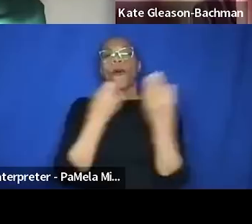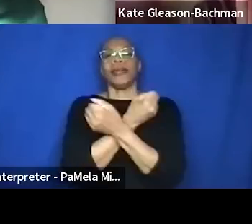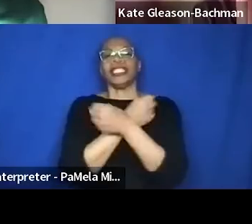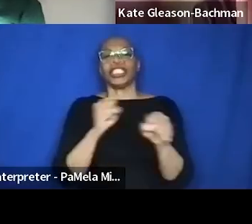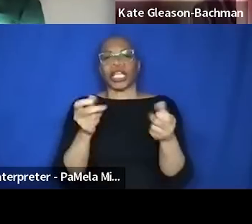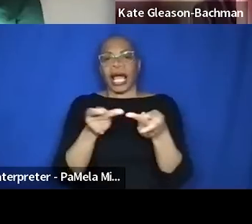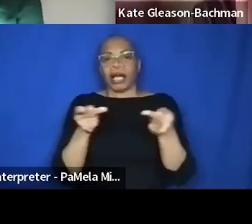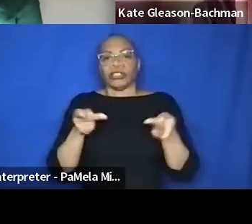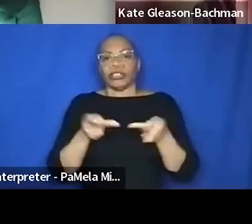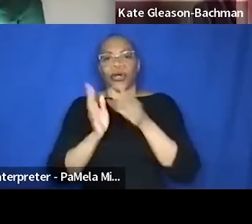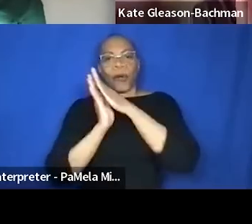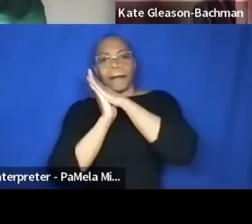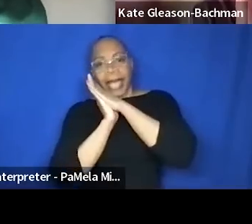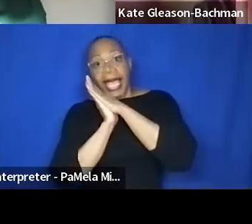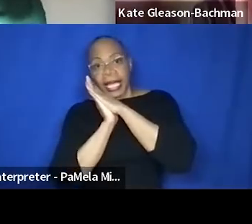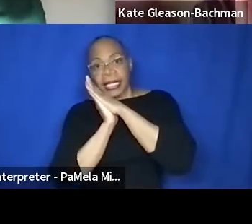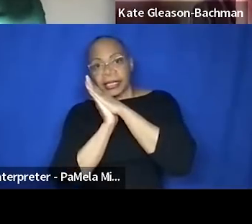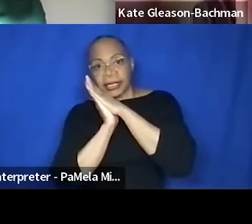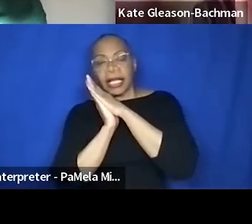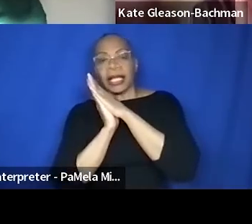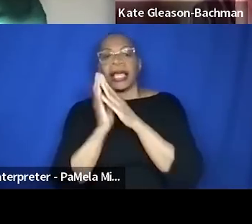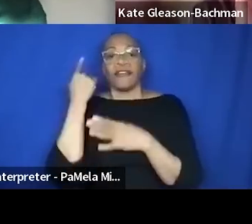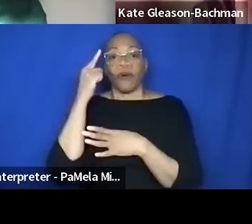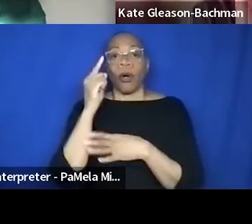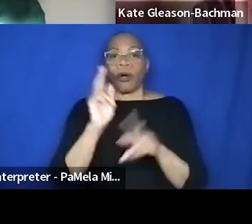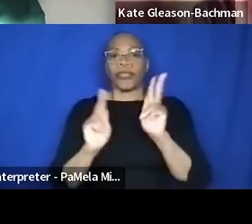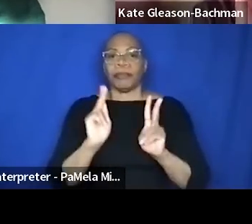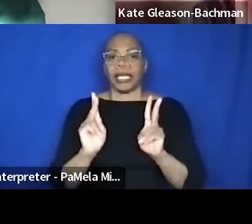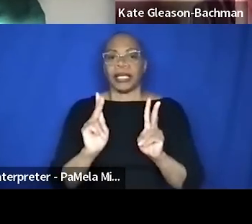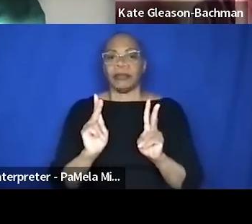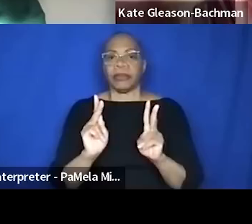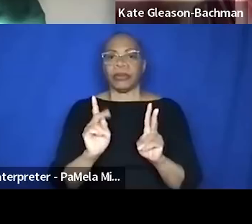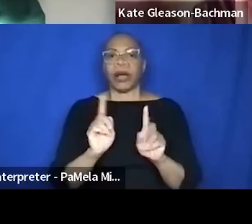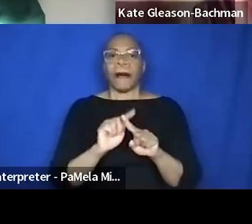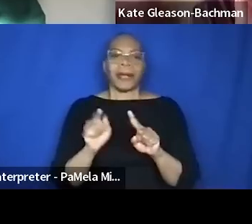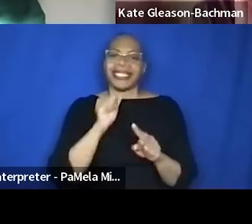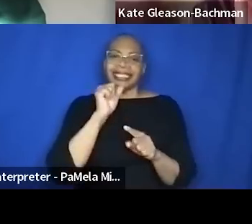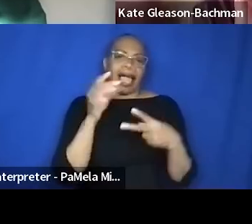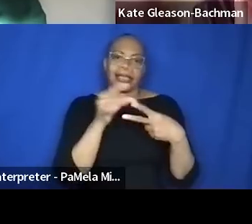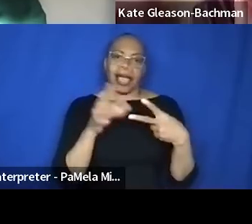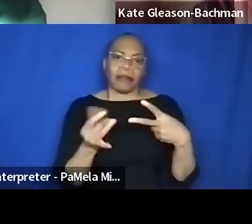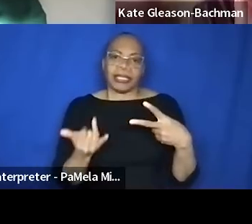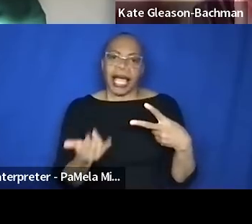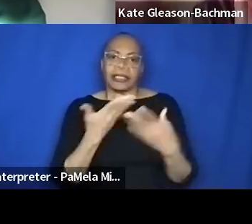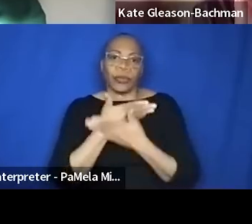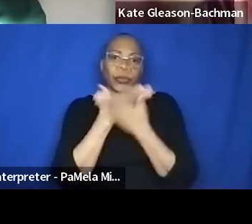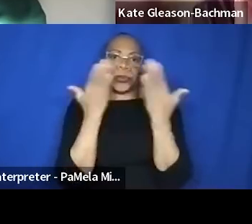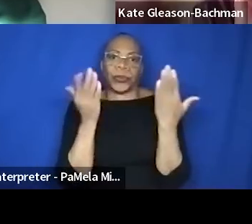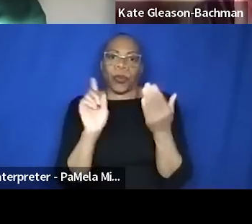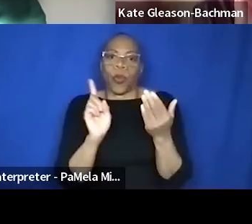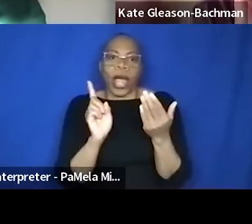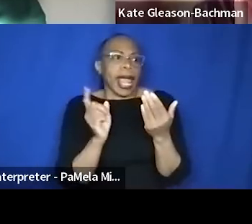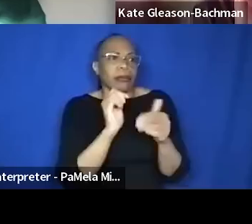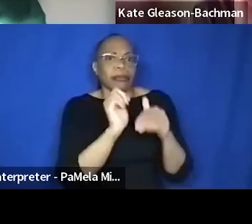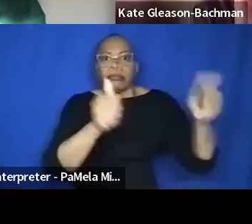given just to open shelters for those people. Yeah. There's not those options right now. They have nowhere to take these people when they run them out